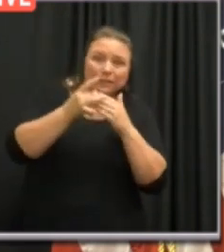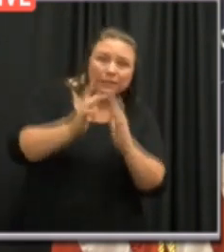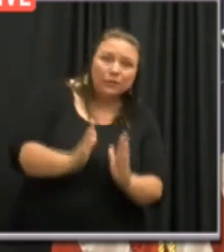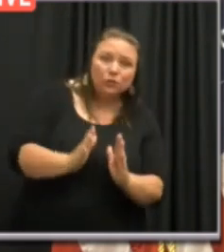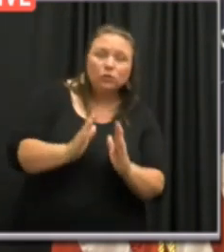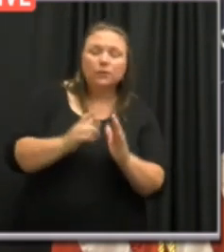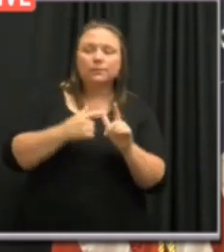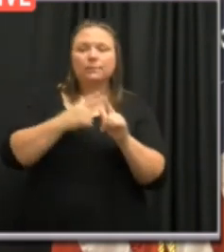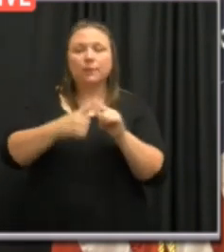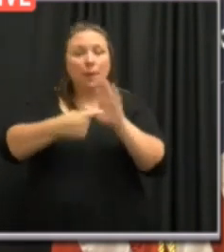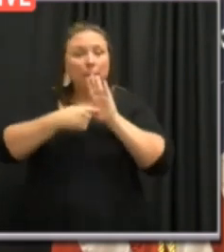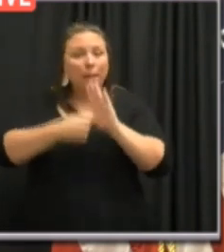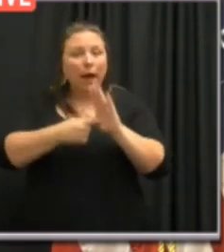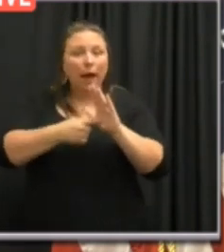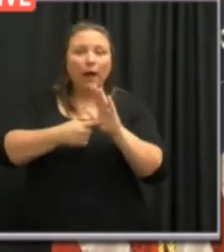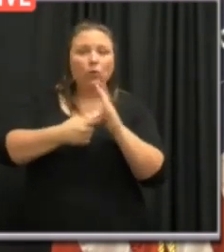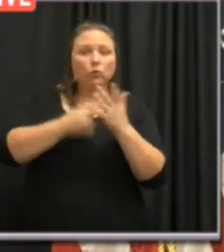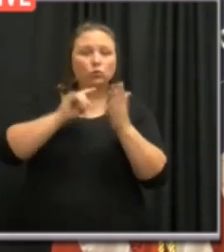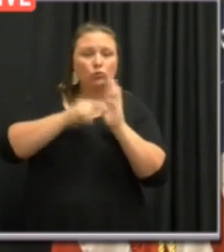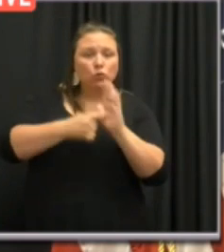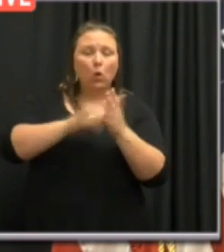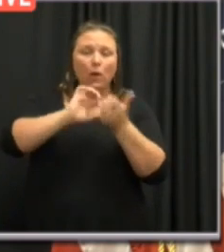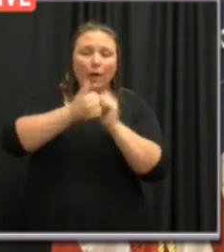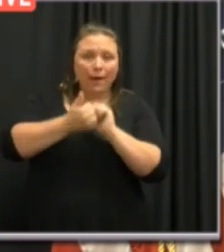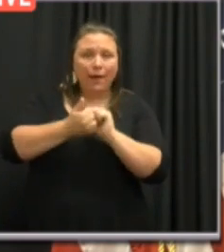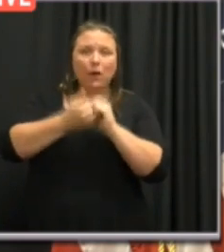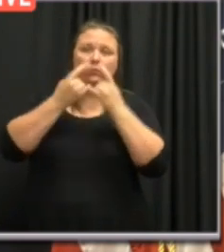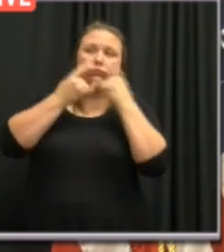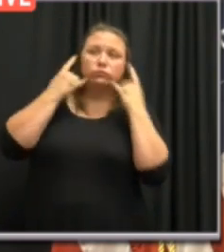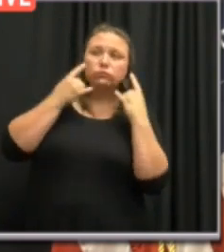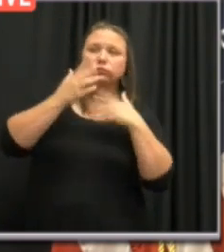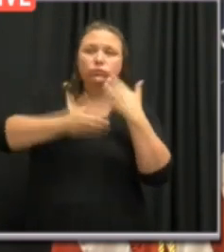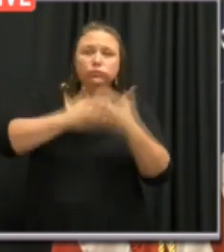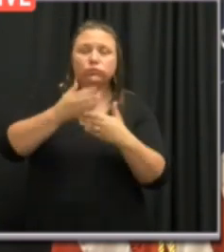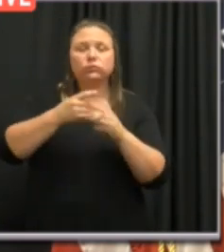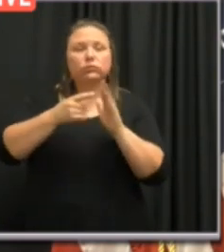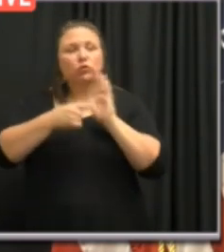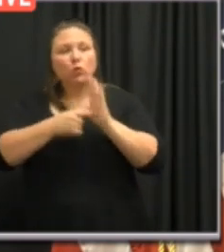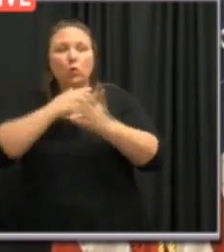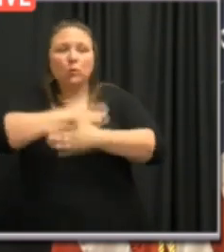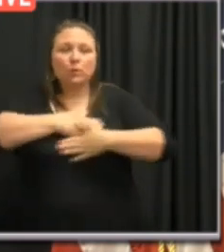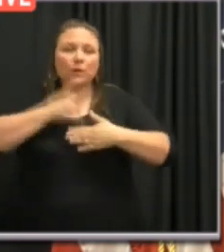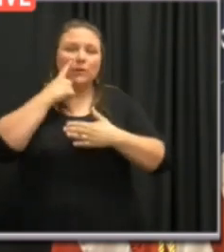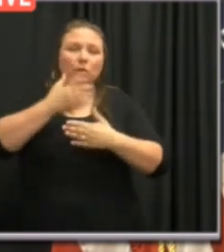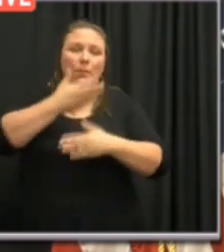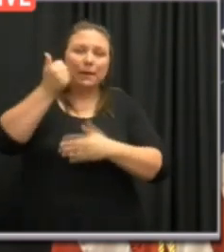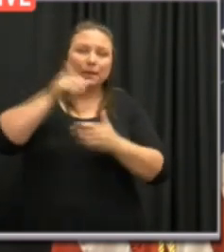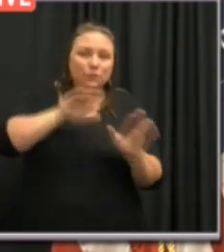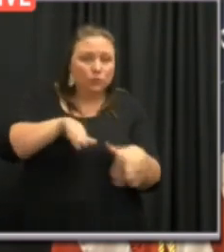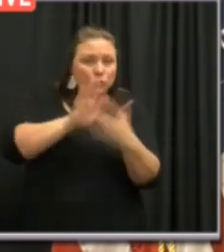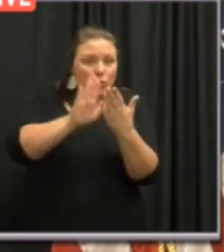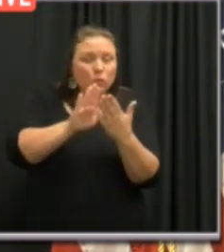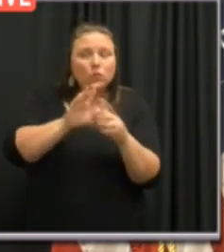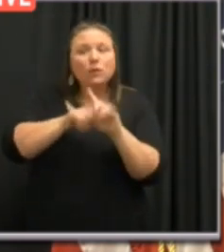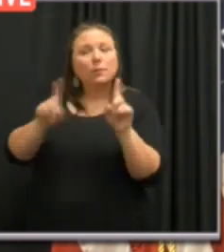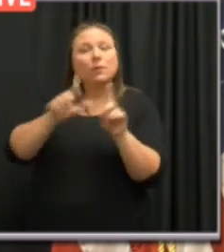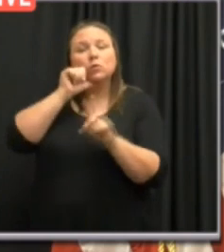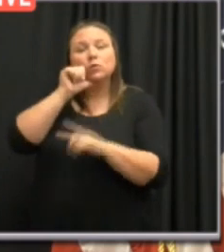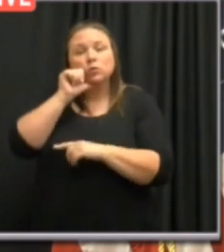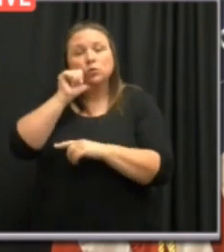we model each other, we show appreciation for best practices, but we do